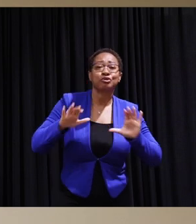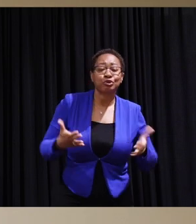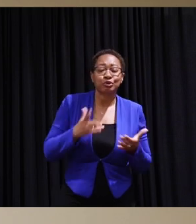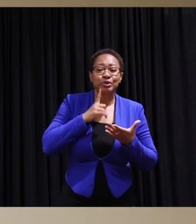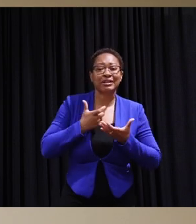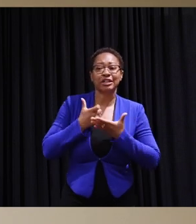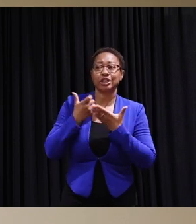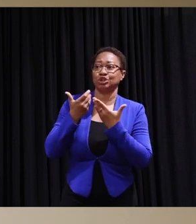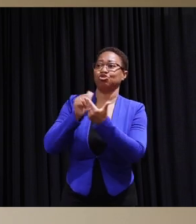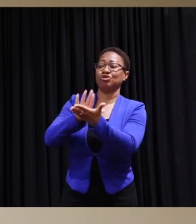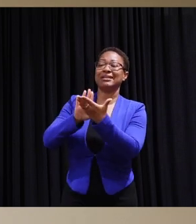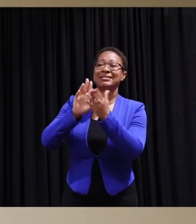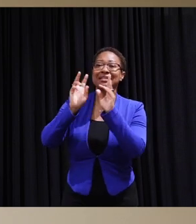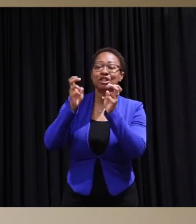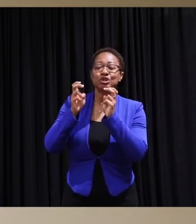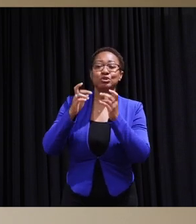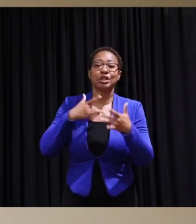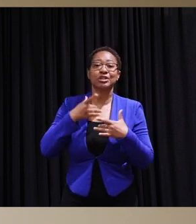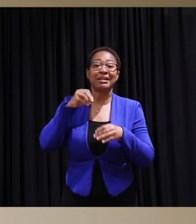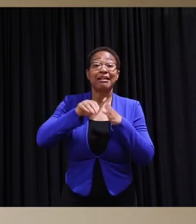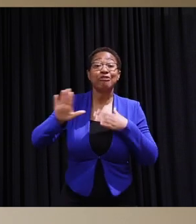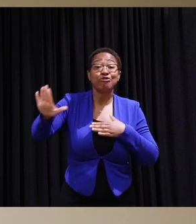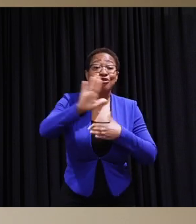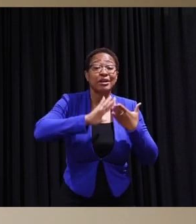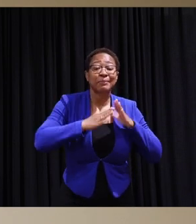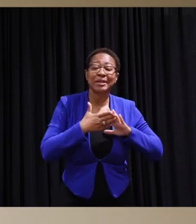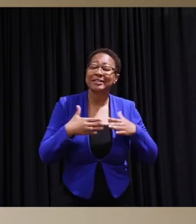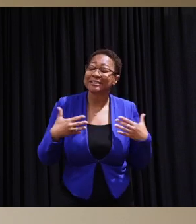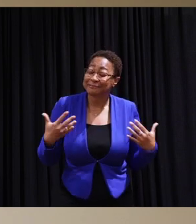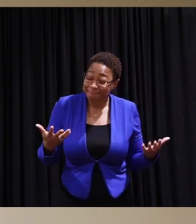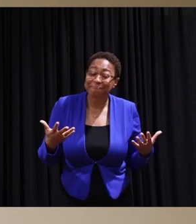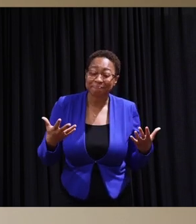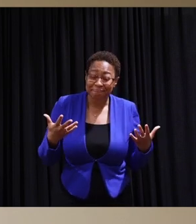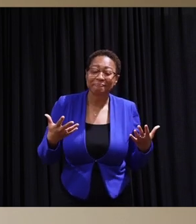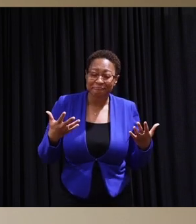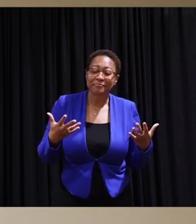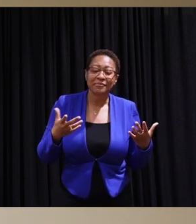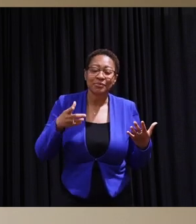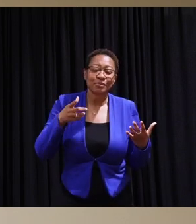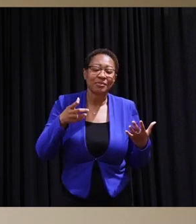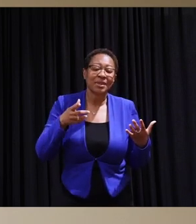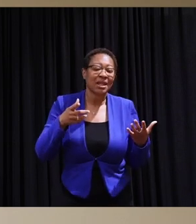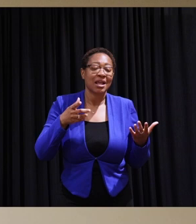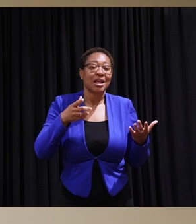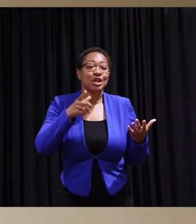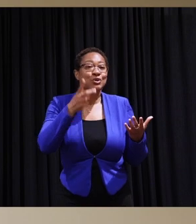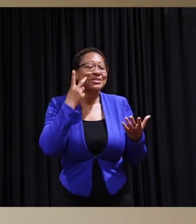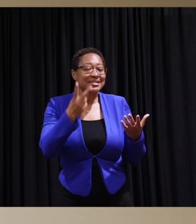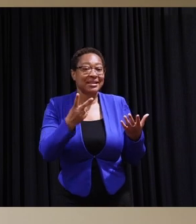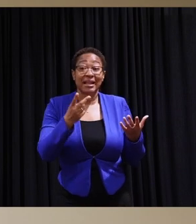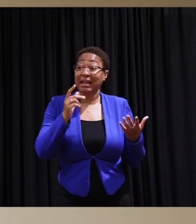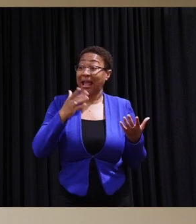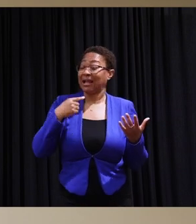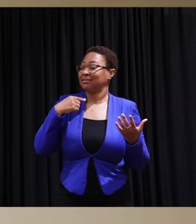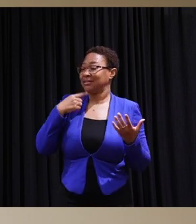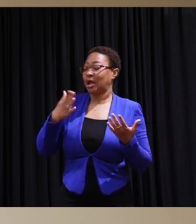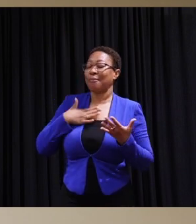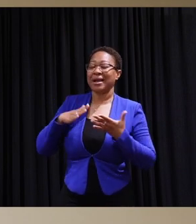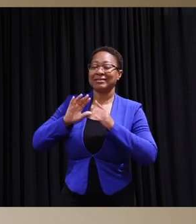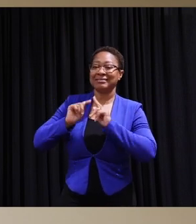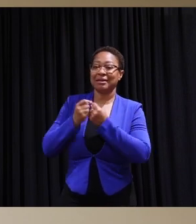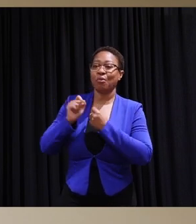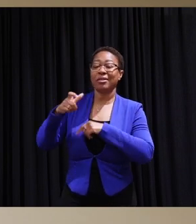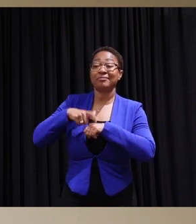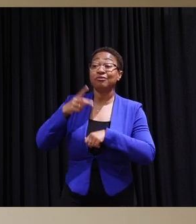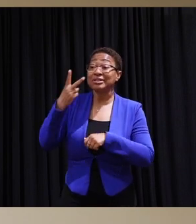address an issue or concern that's in your community that you see, I always say to my team, if you see something, say